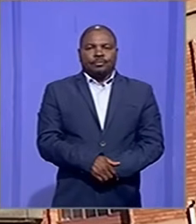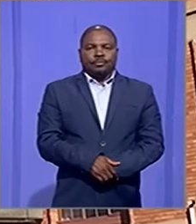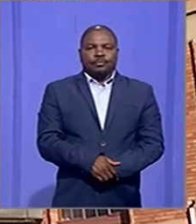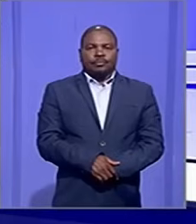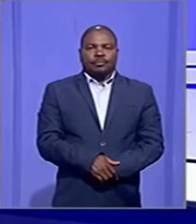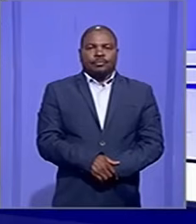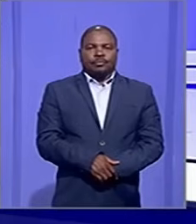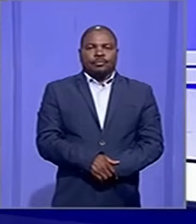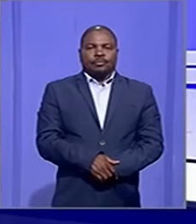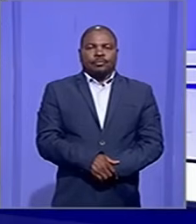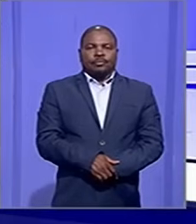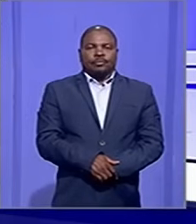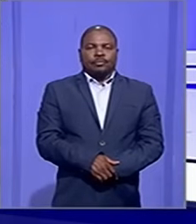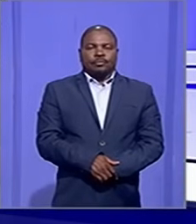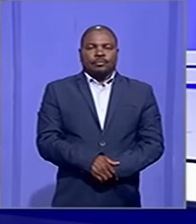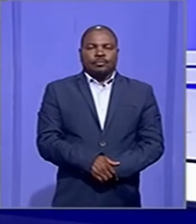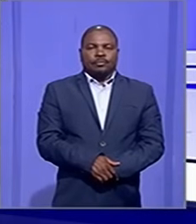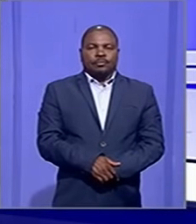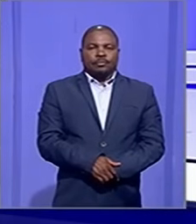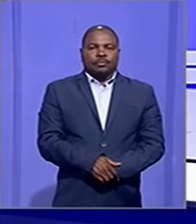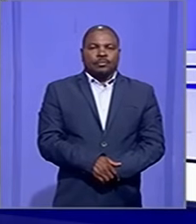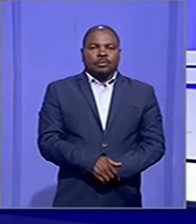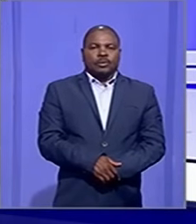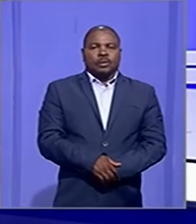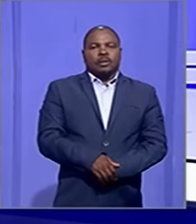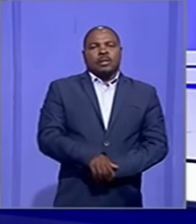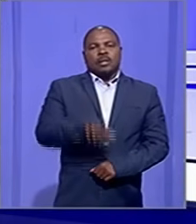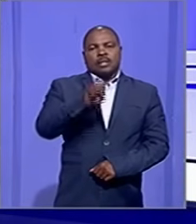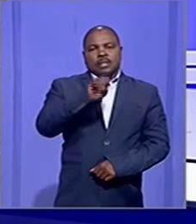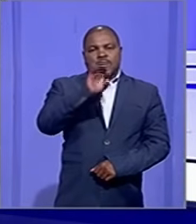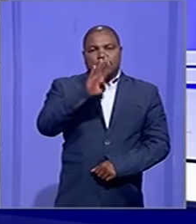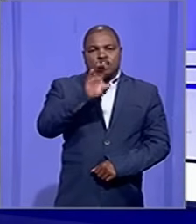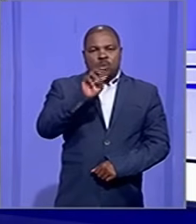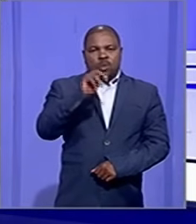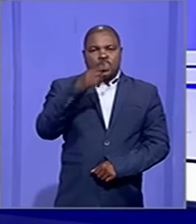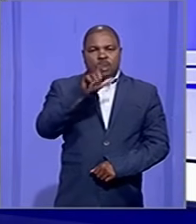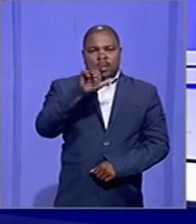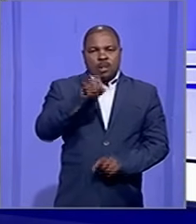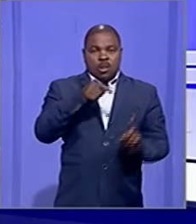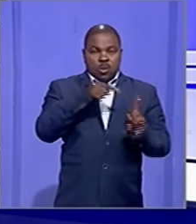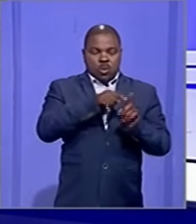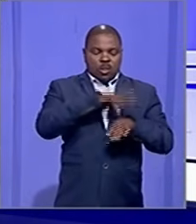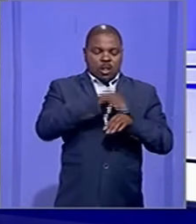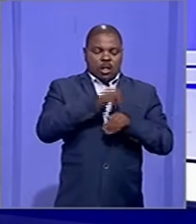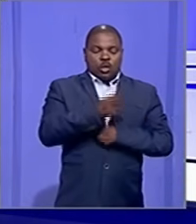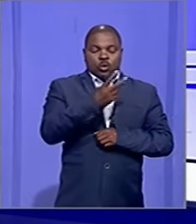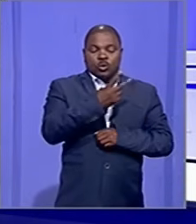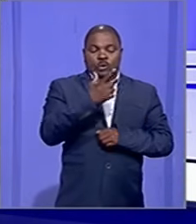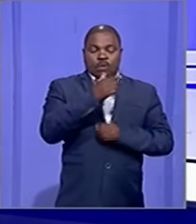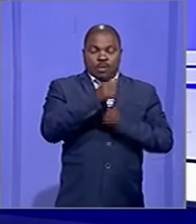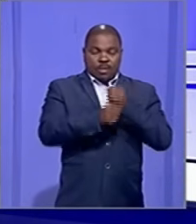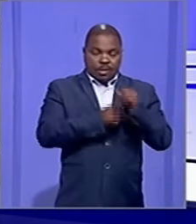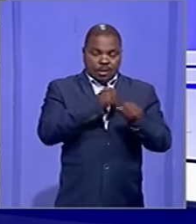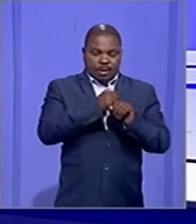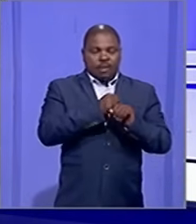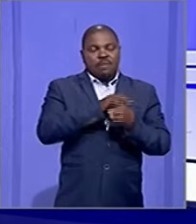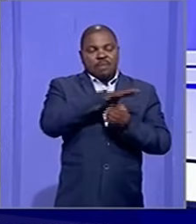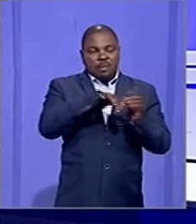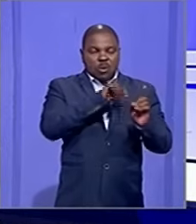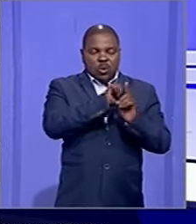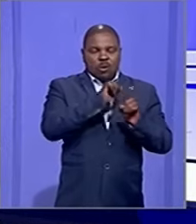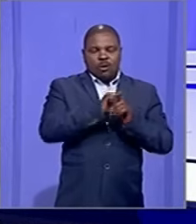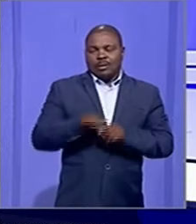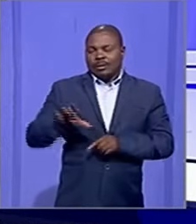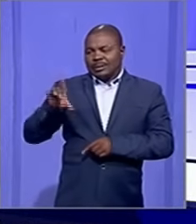Klerksdorp. Ba lapa la Bosebongile Ngwana wa mengwaga e 27 ba na le maikutlo wa fapane go mabapi le dipoelo